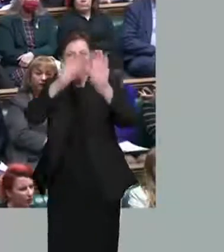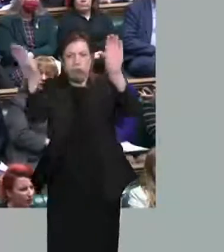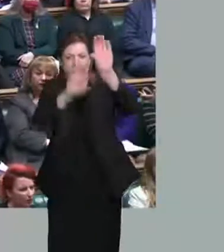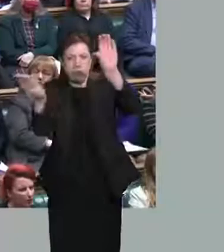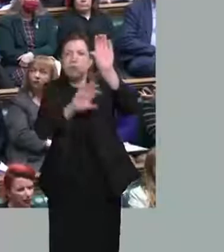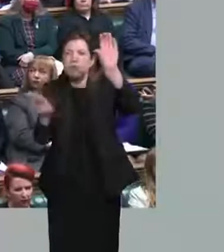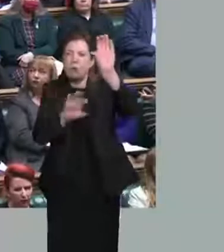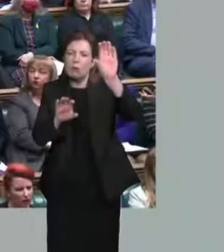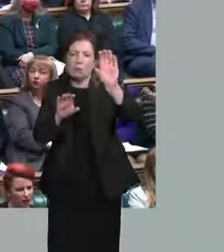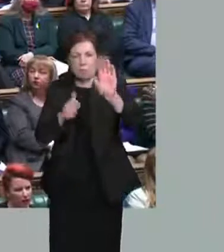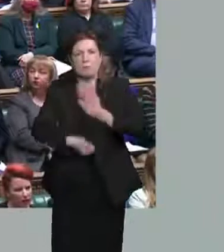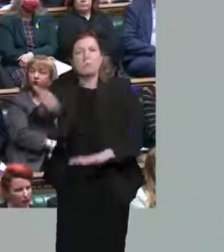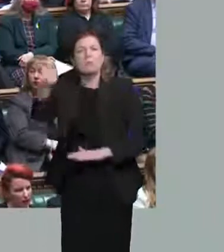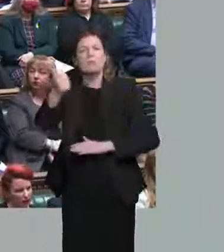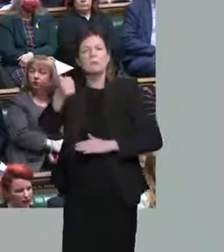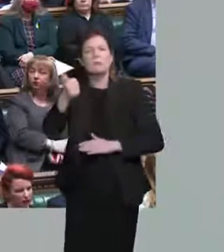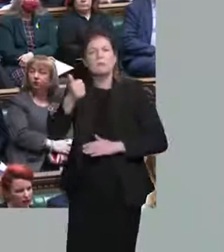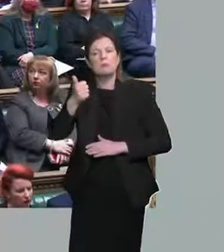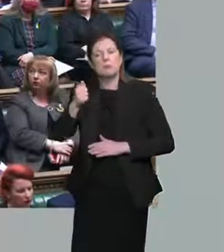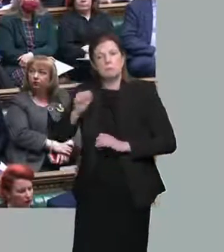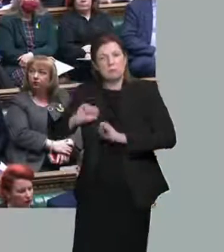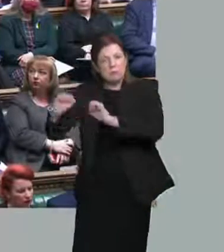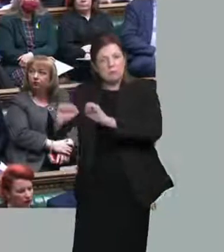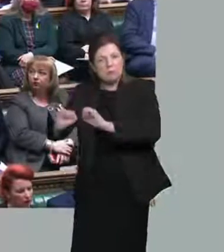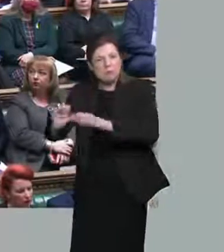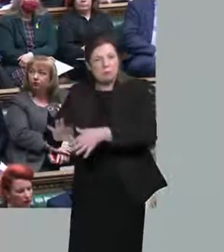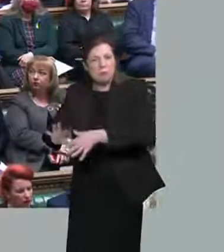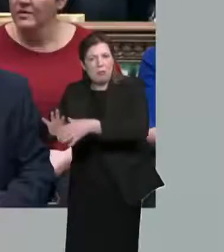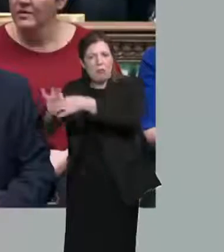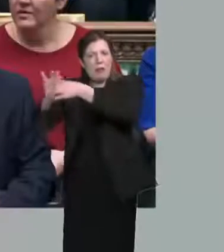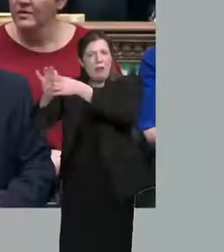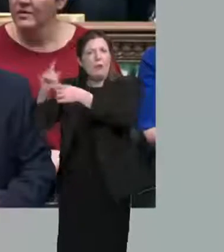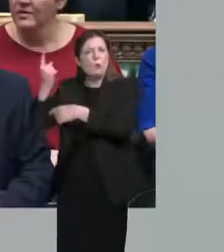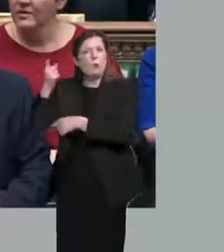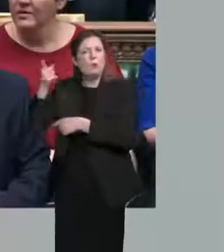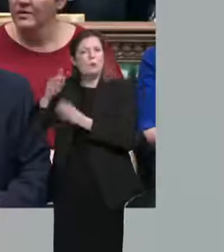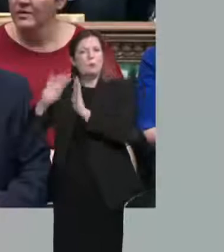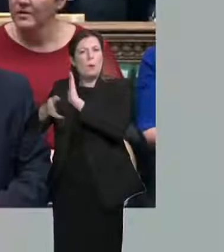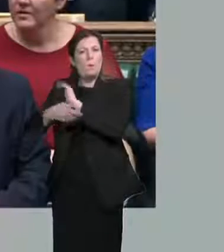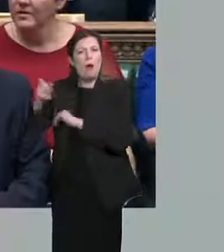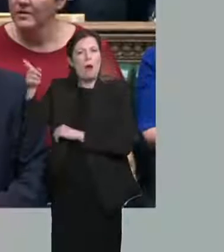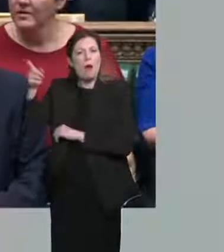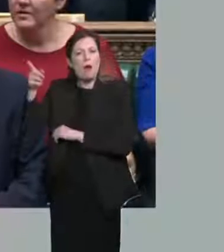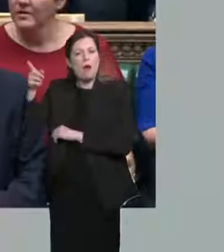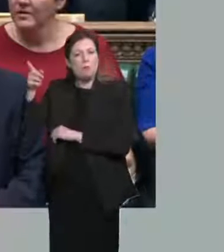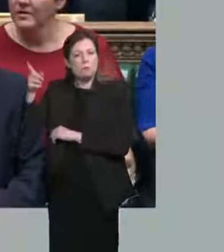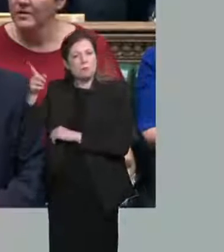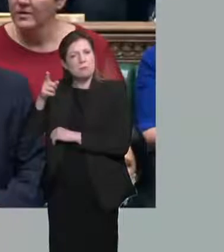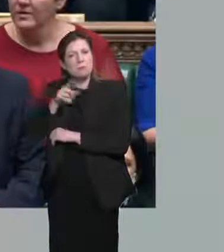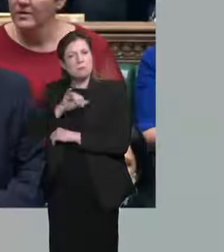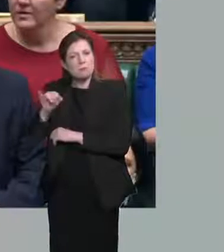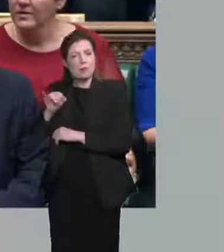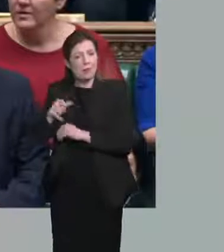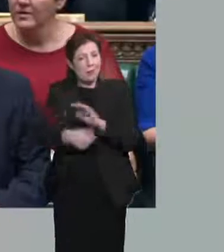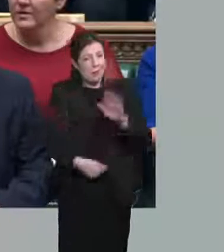owned by the government of Dubai, to be replaced with foreign exploited